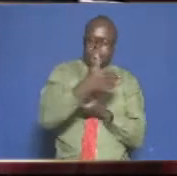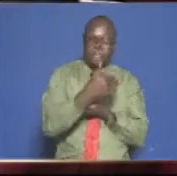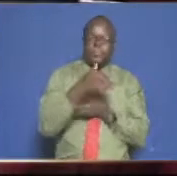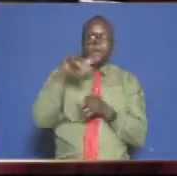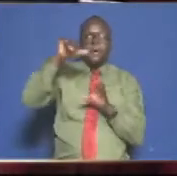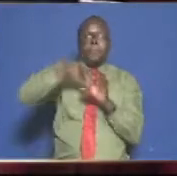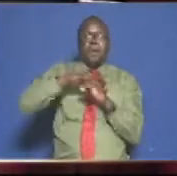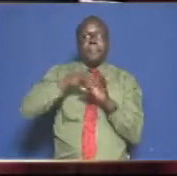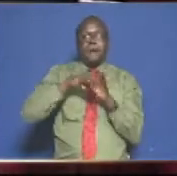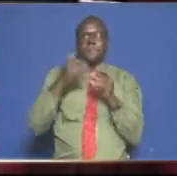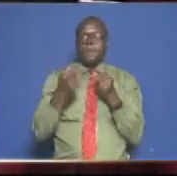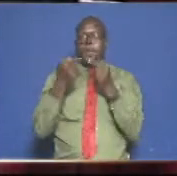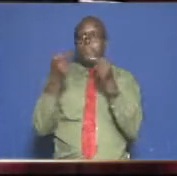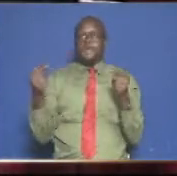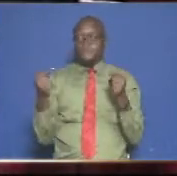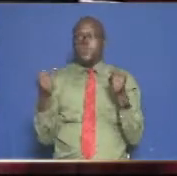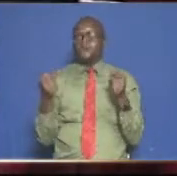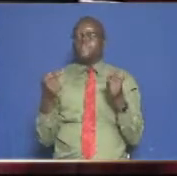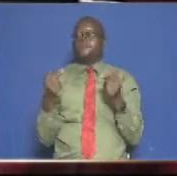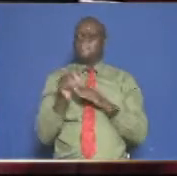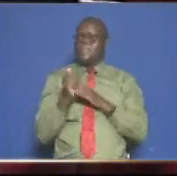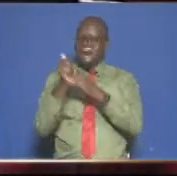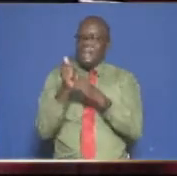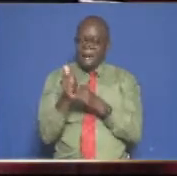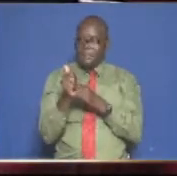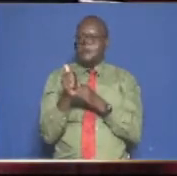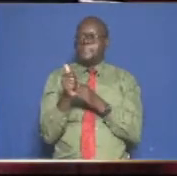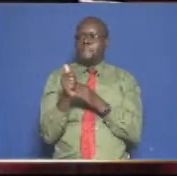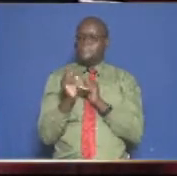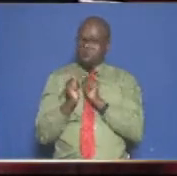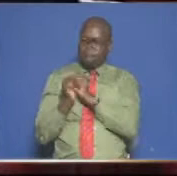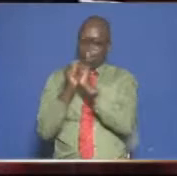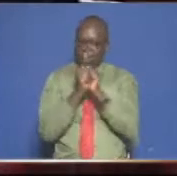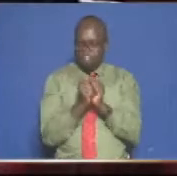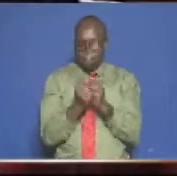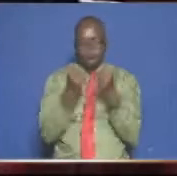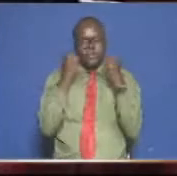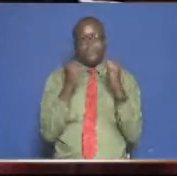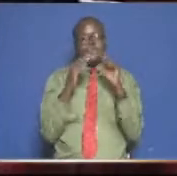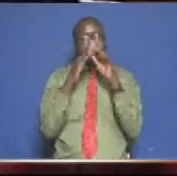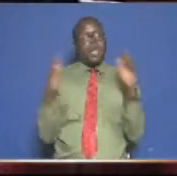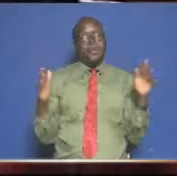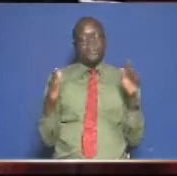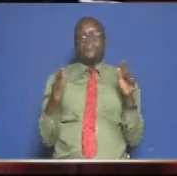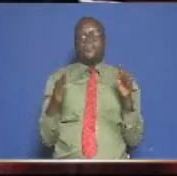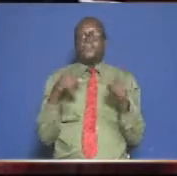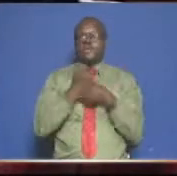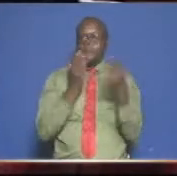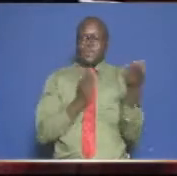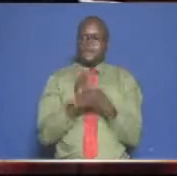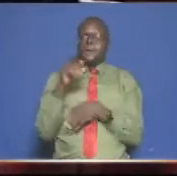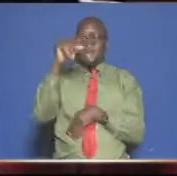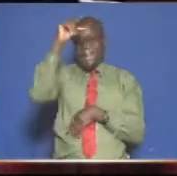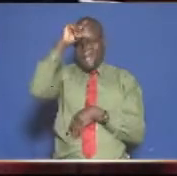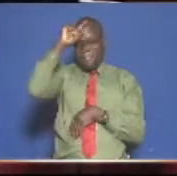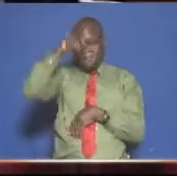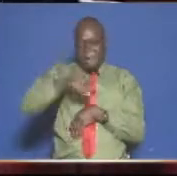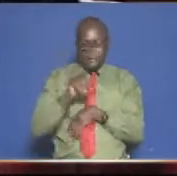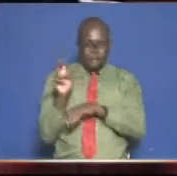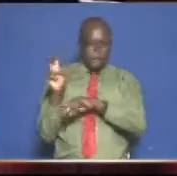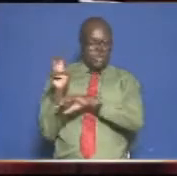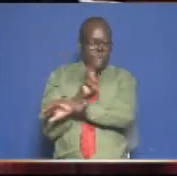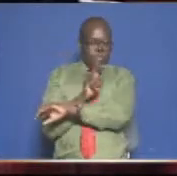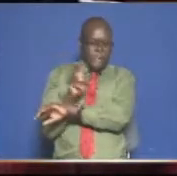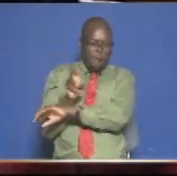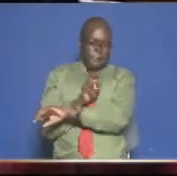of the opposition and led them as a solid and shaking House that could hold the government to check.